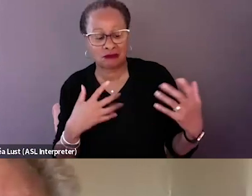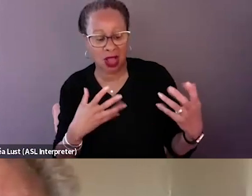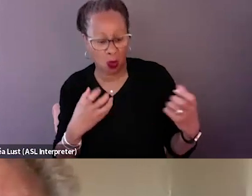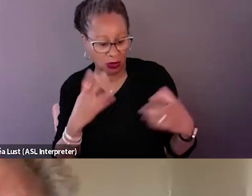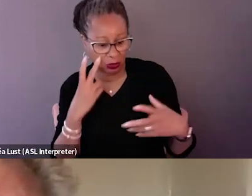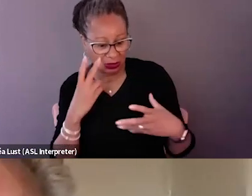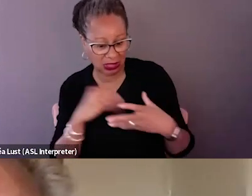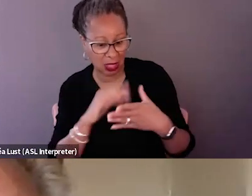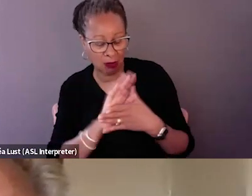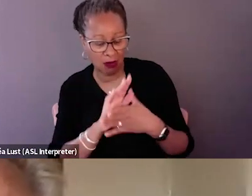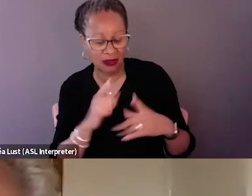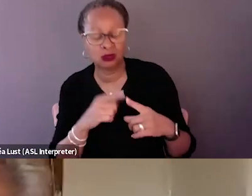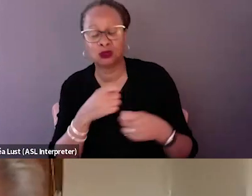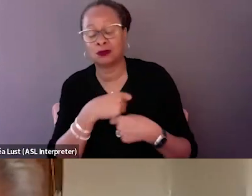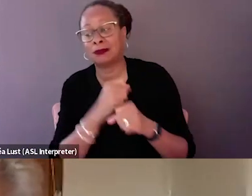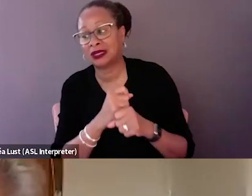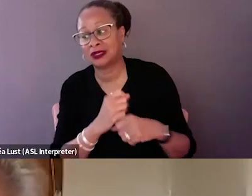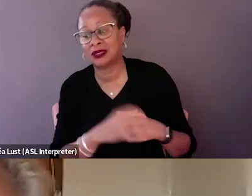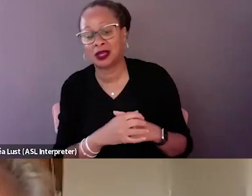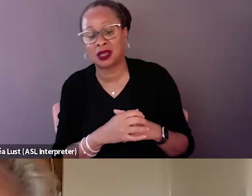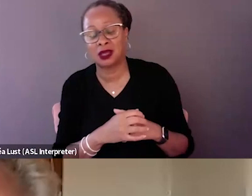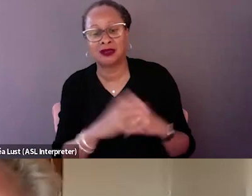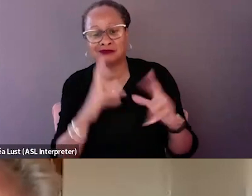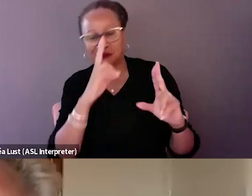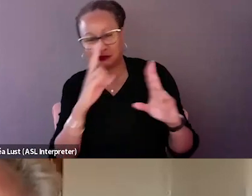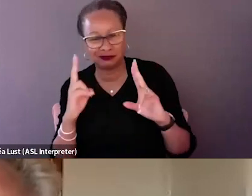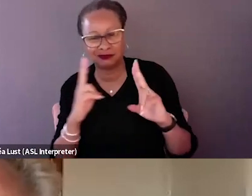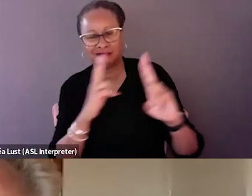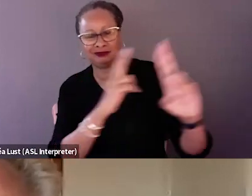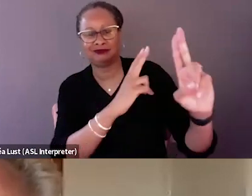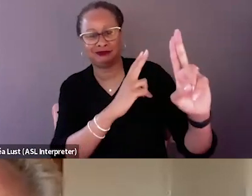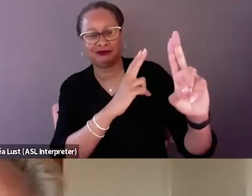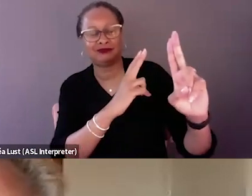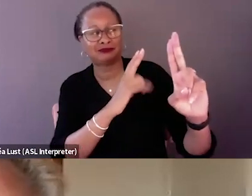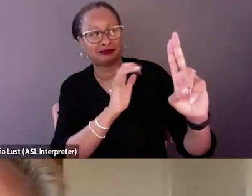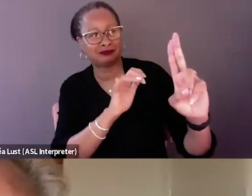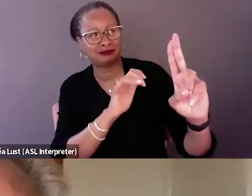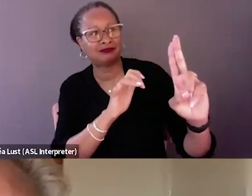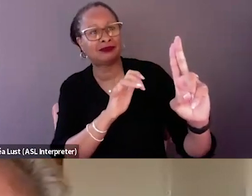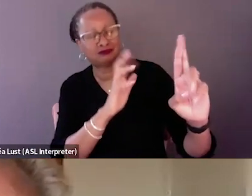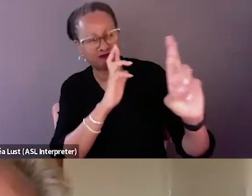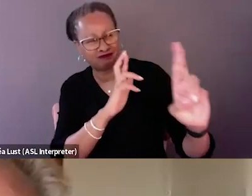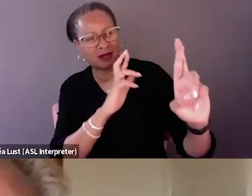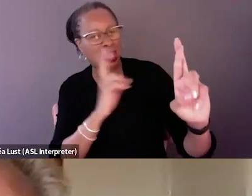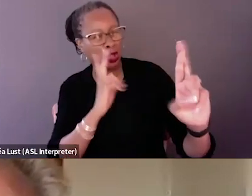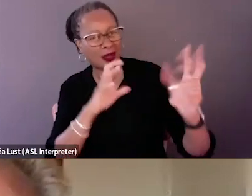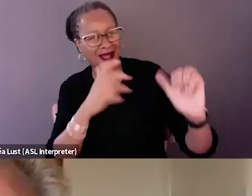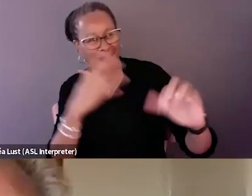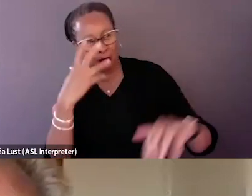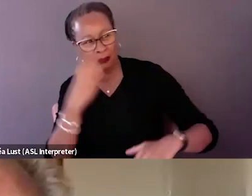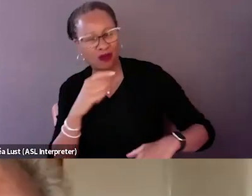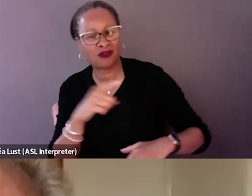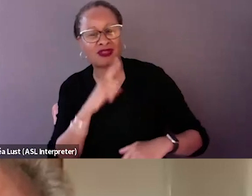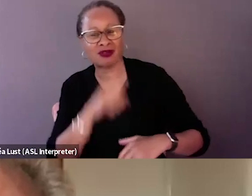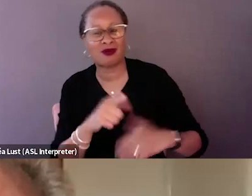movie to make a homage, look at how beautiful they are,